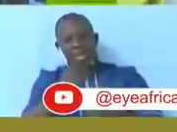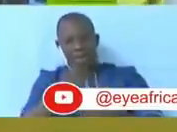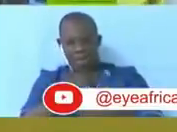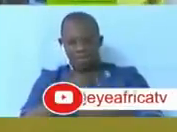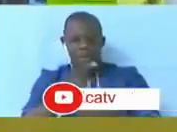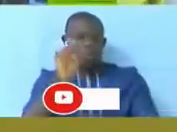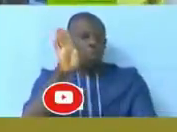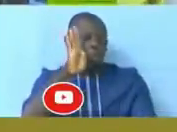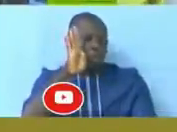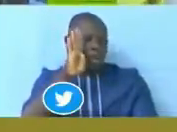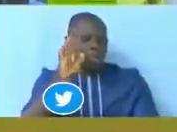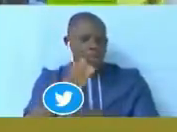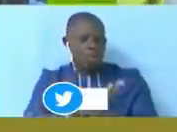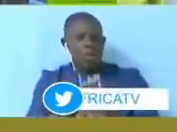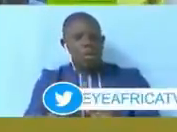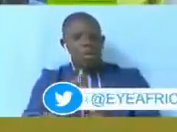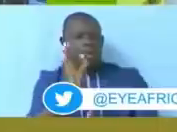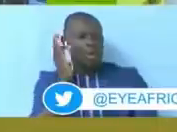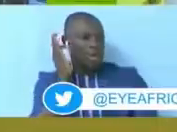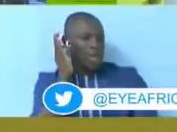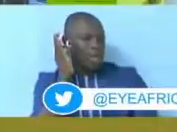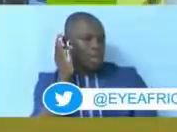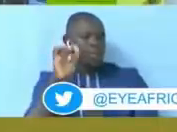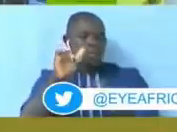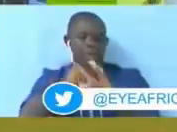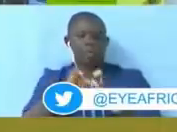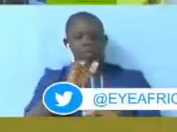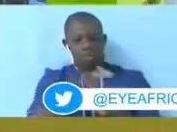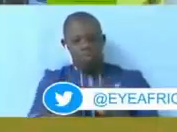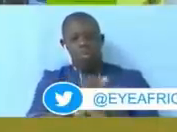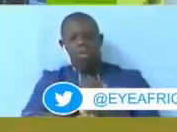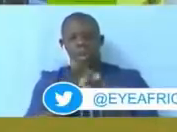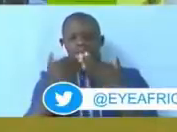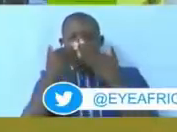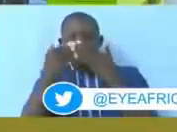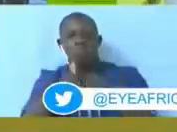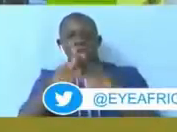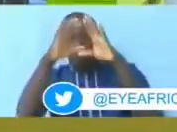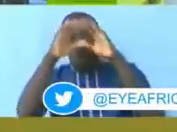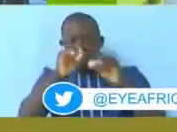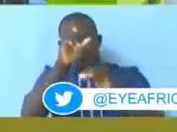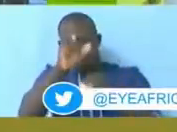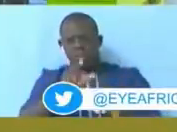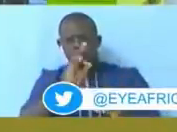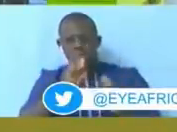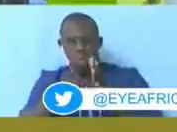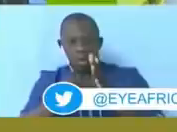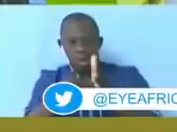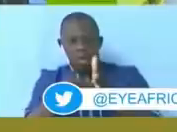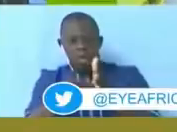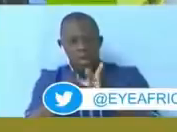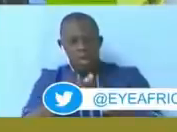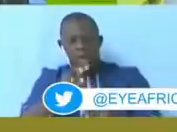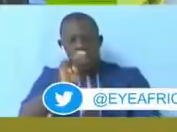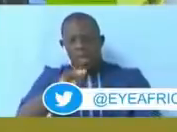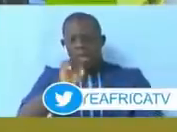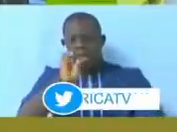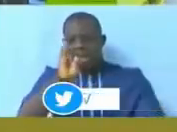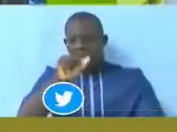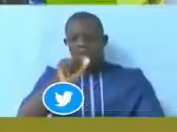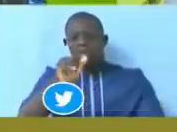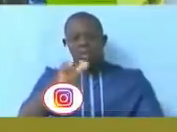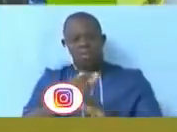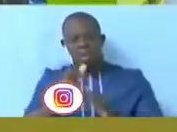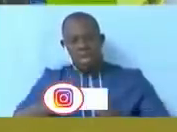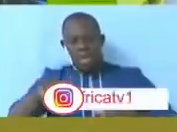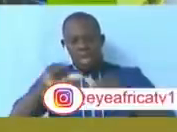Hotel oldo. It was this girlfriend who informed the officer commanding the NIA in, I think, Badala Park